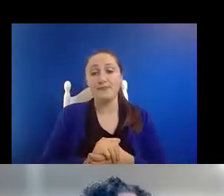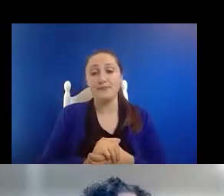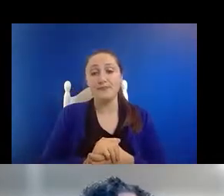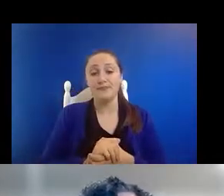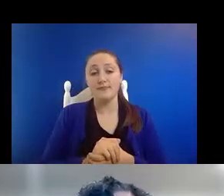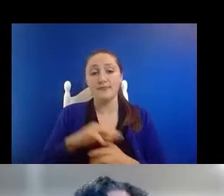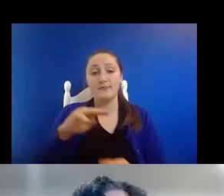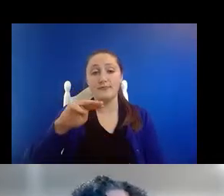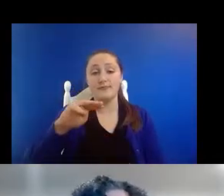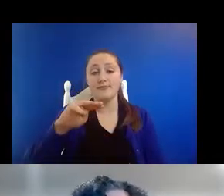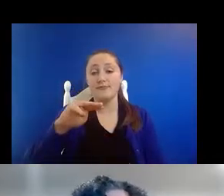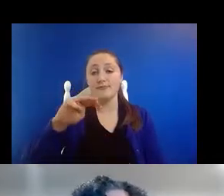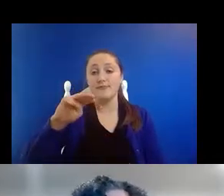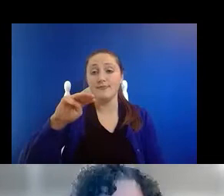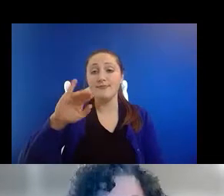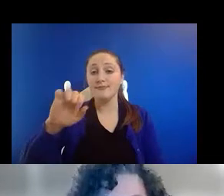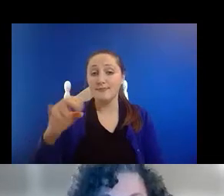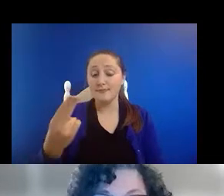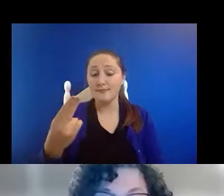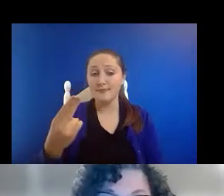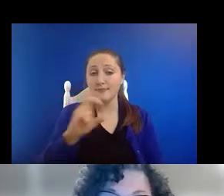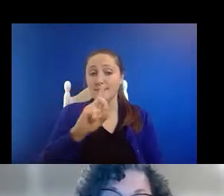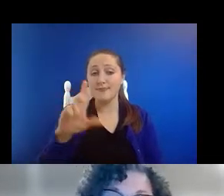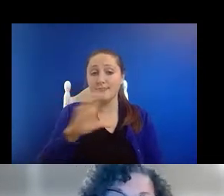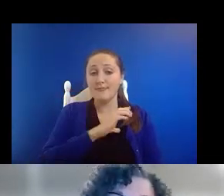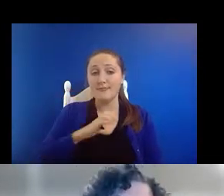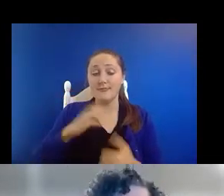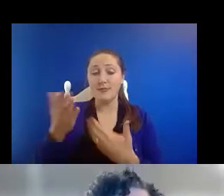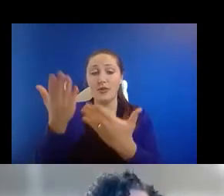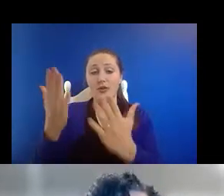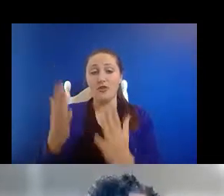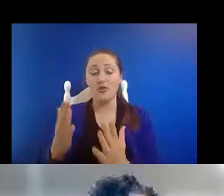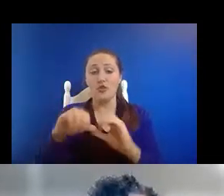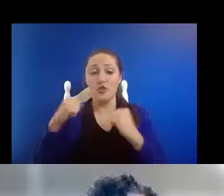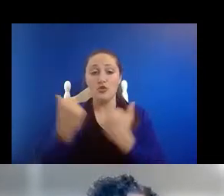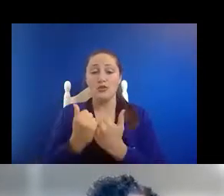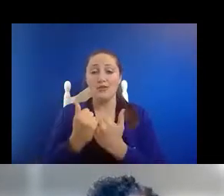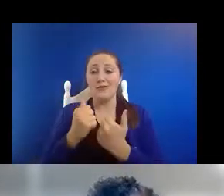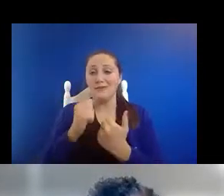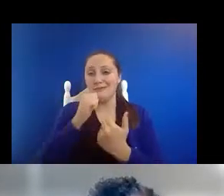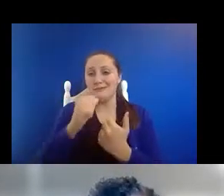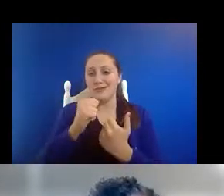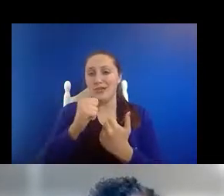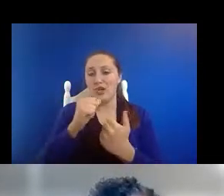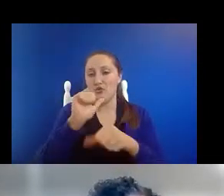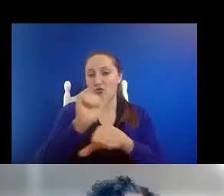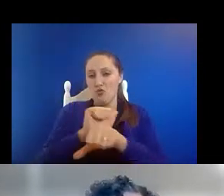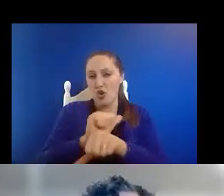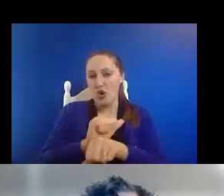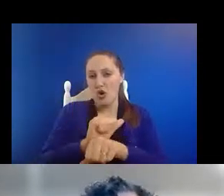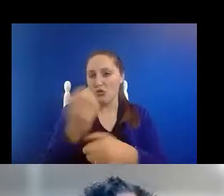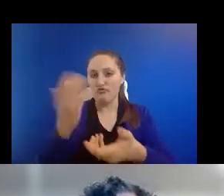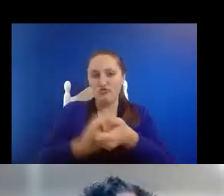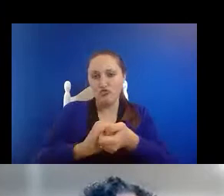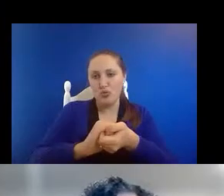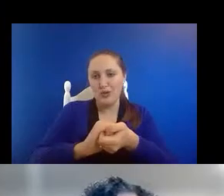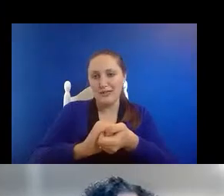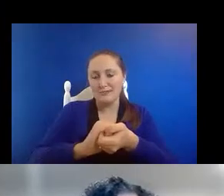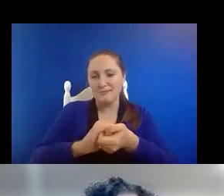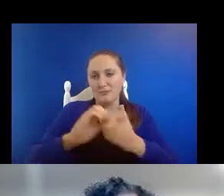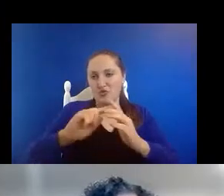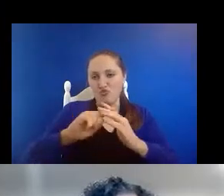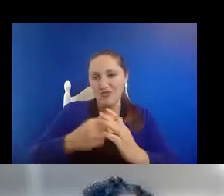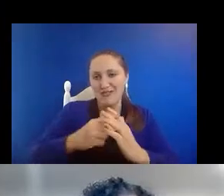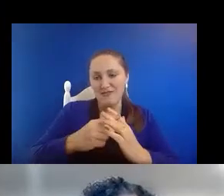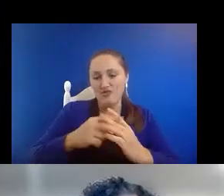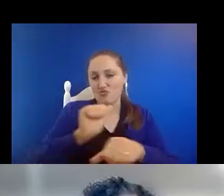the DD Council and the Provider Association had not worked on any joint initiatives prior to 2015 based on our difference